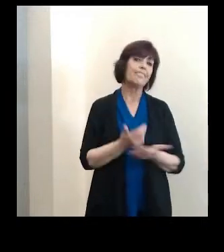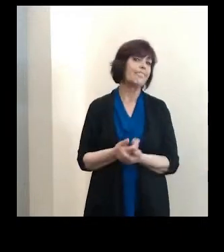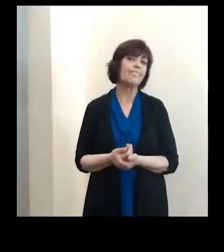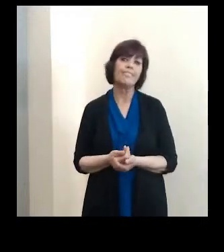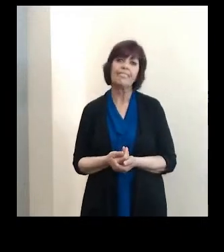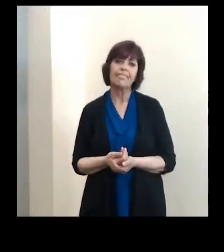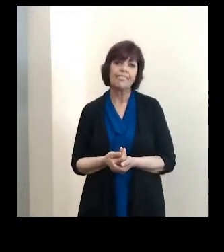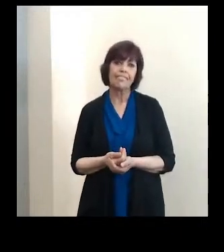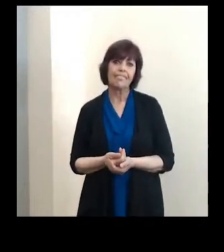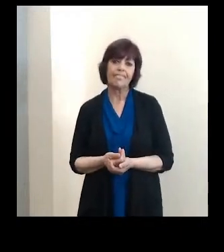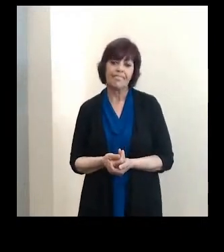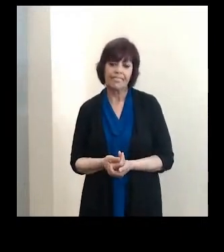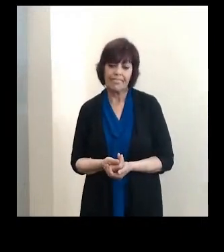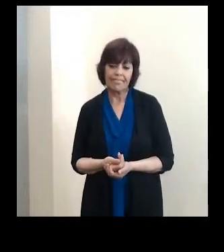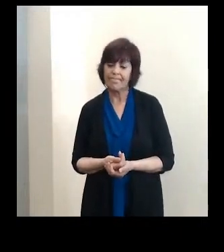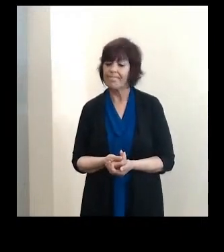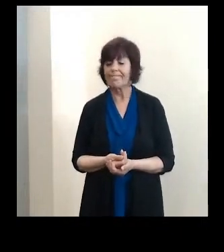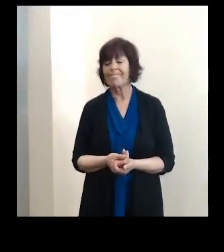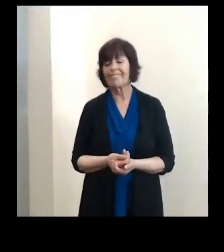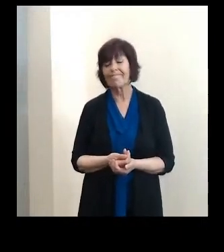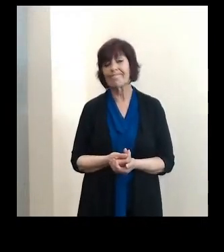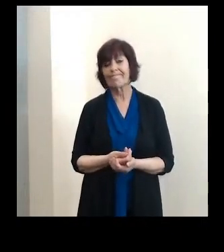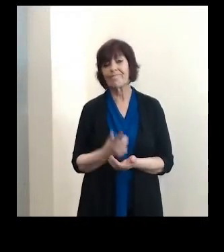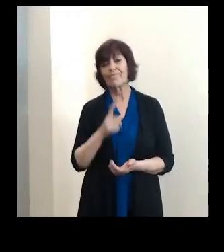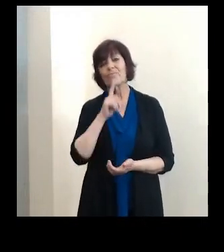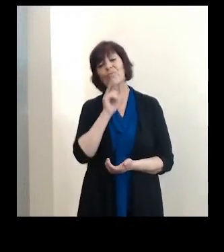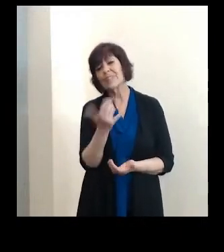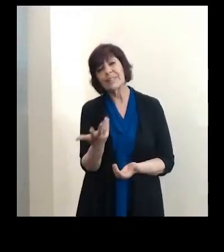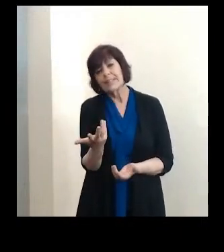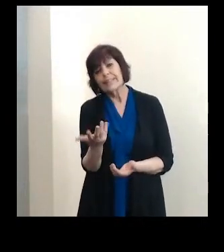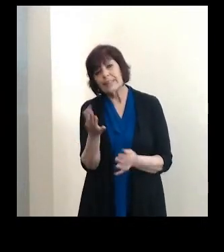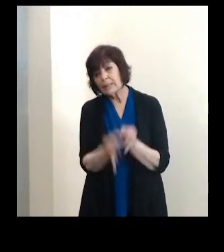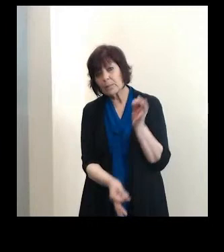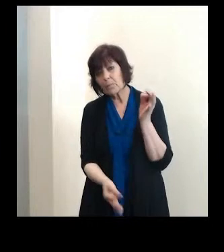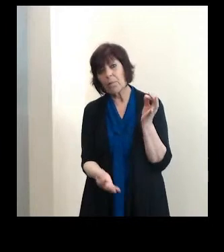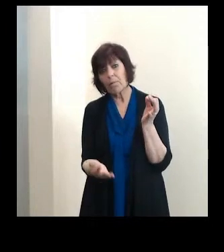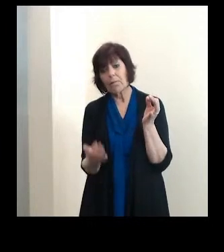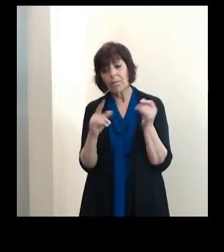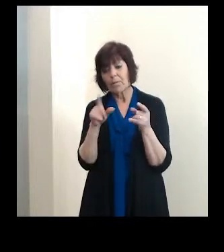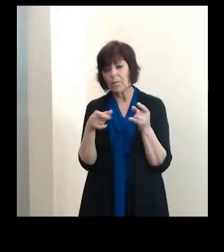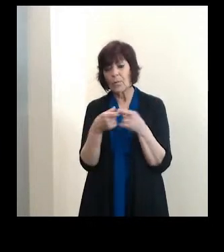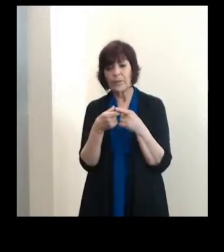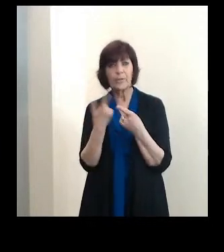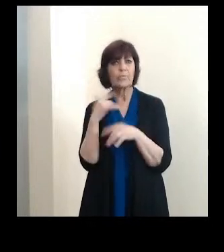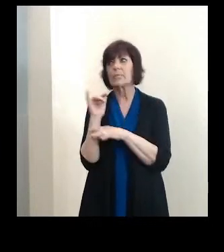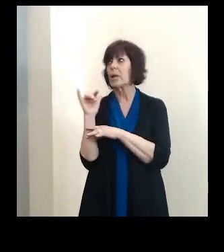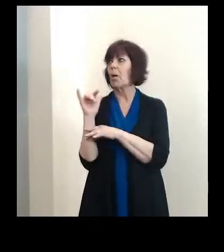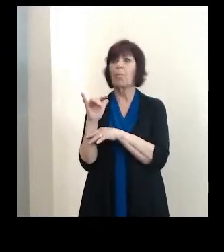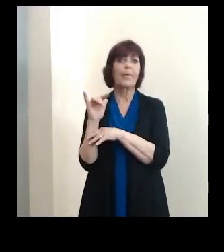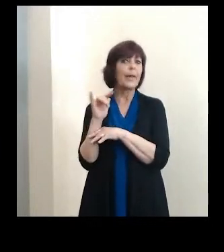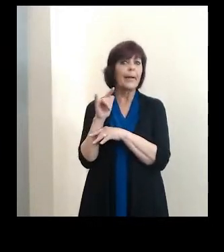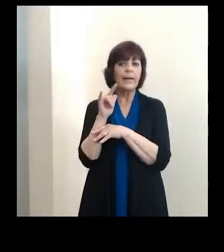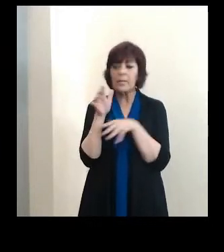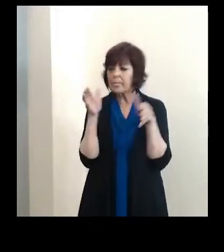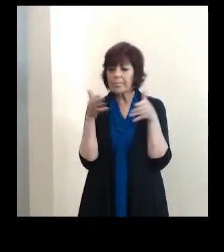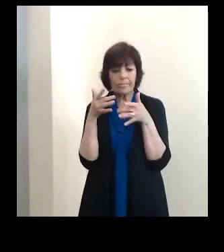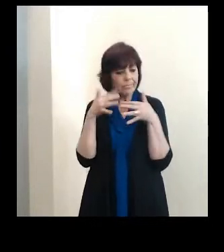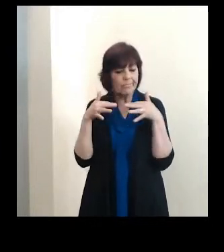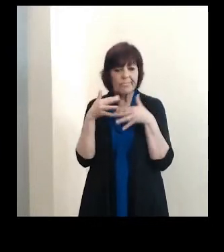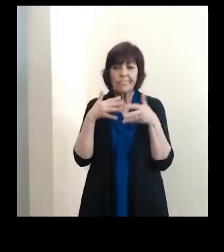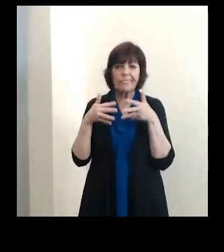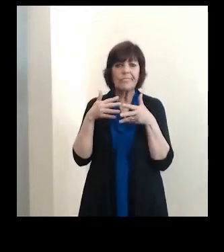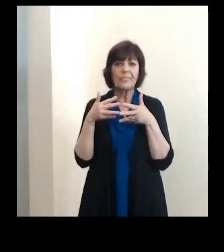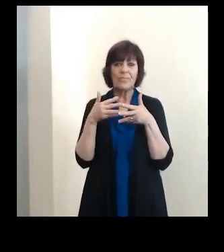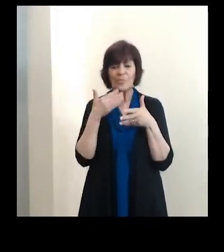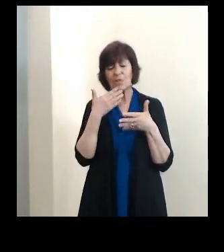It doesn't take a genius to realize that when you're in an enclosed area, such as a plane for maybe 2 hours, there's a chance of